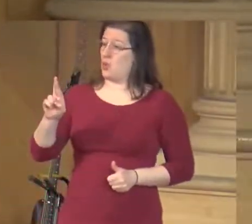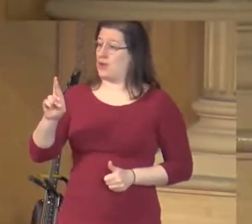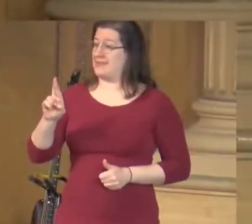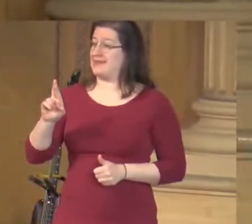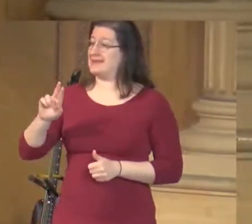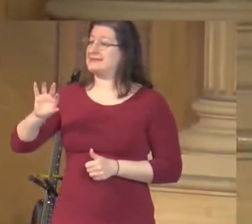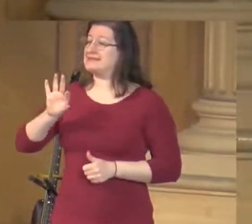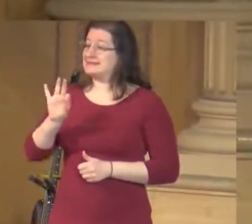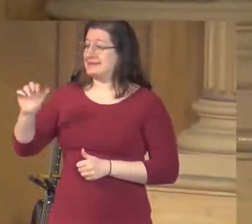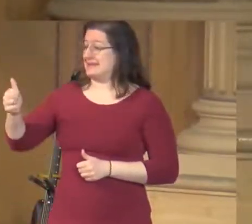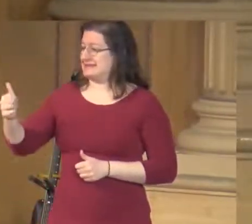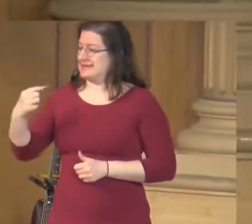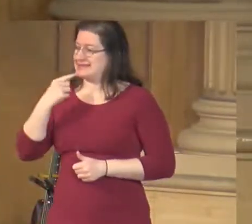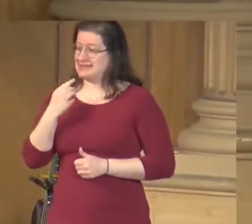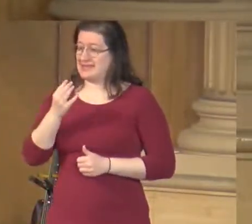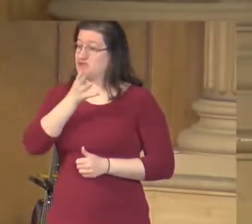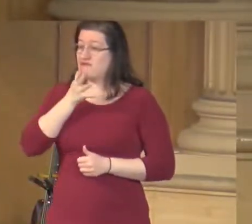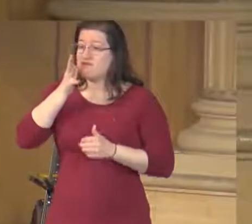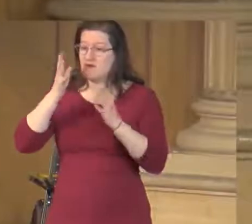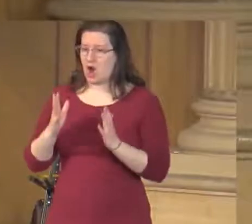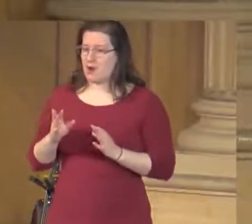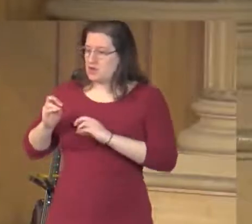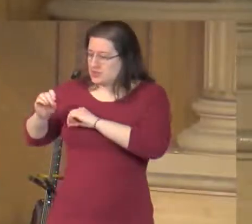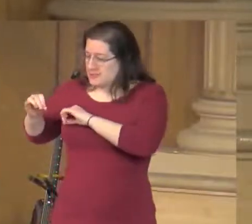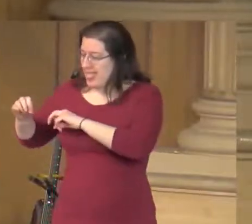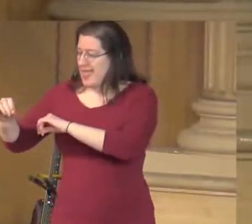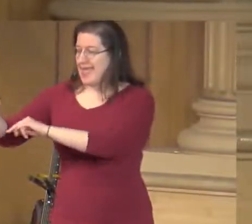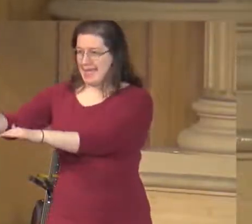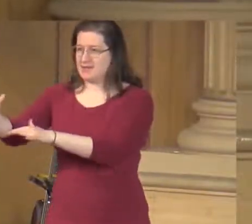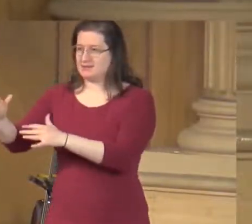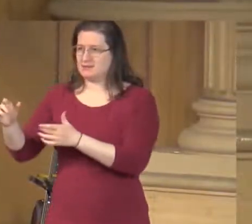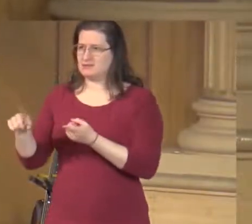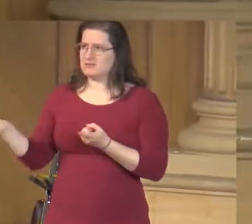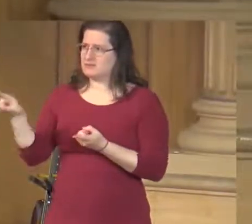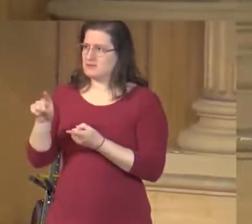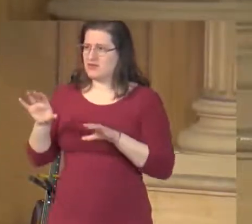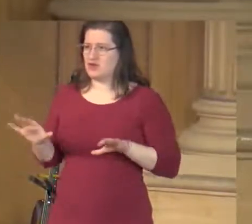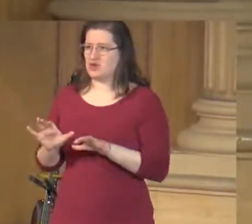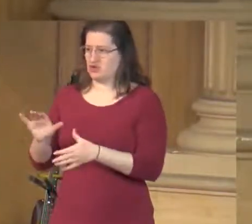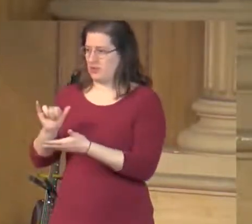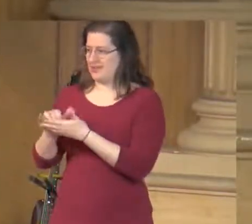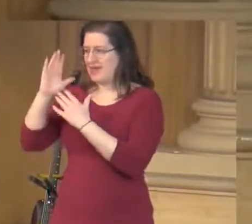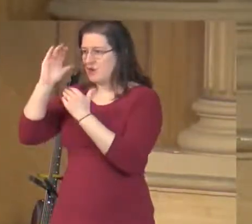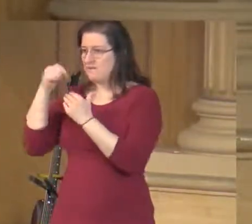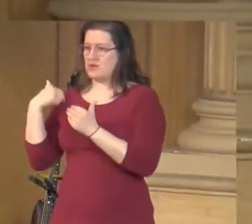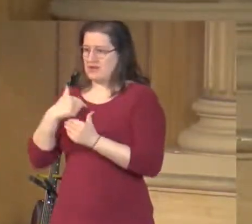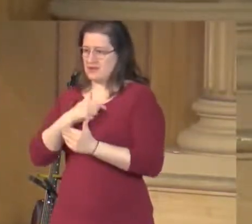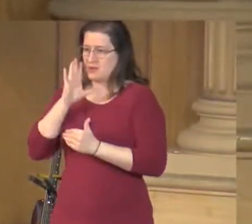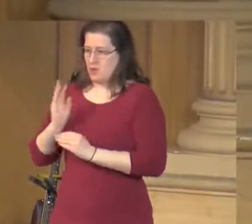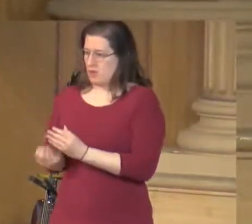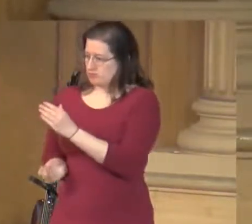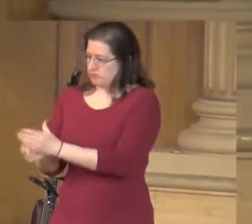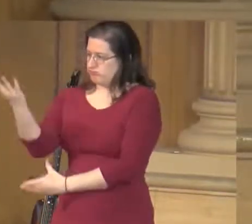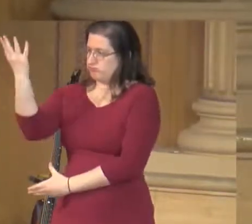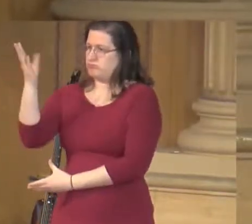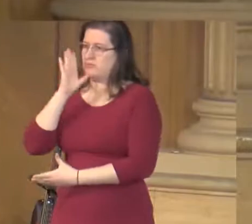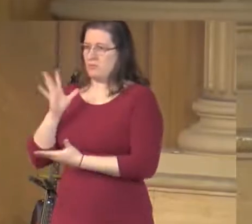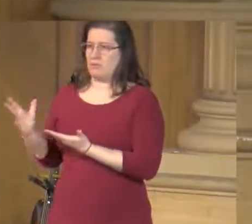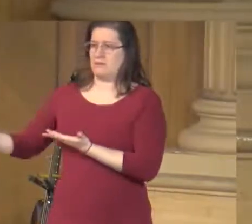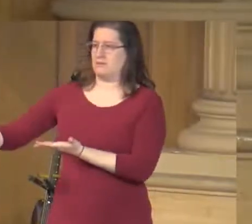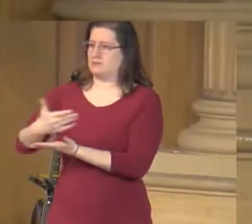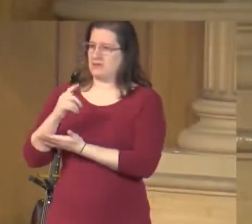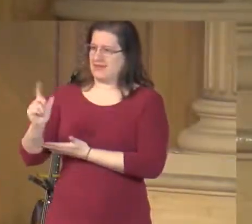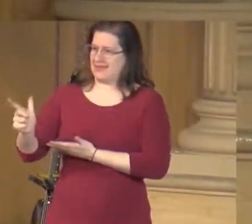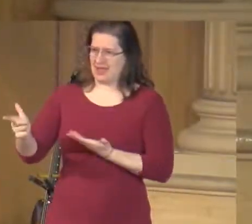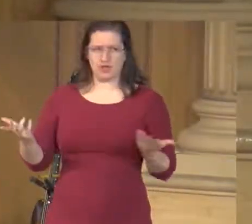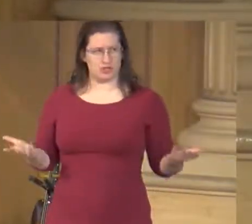farmers who sow in hope, that when they go out and they plant seed in the ground, they're doing so, hopeful that there's going to be a harvest. That's why they're doing this. And